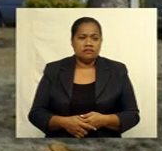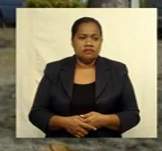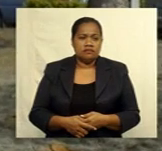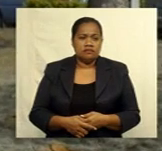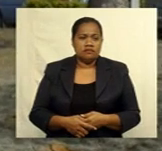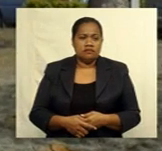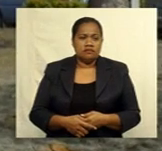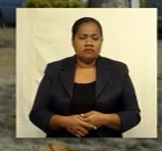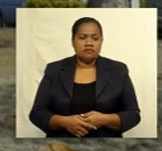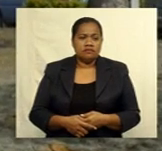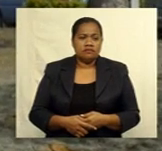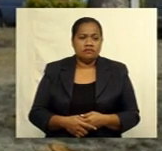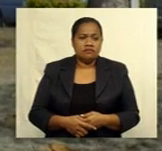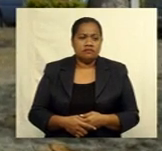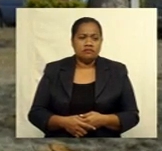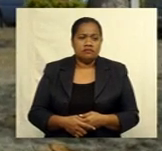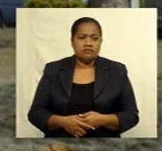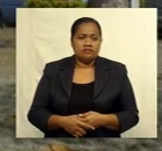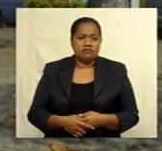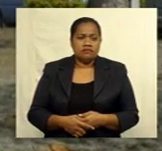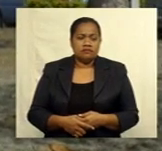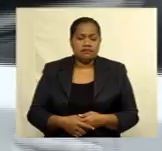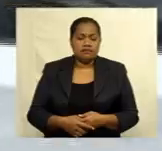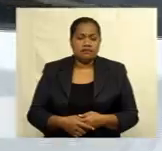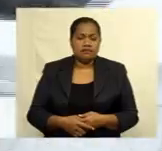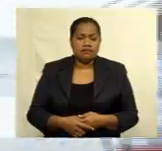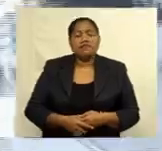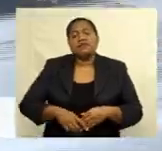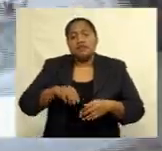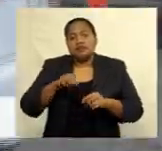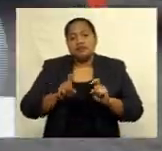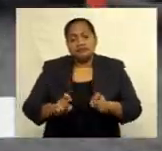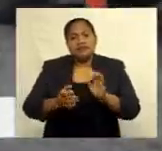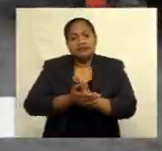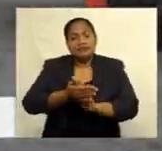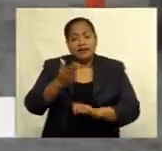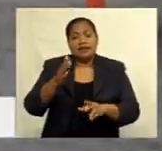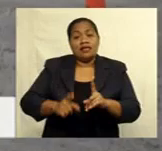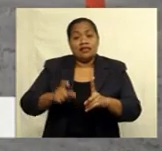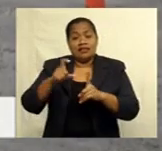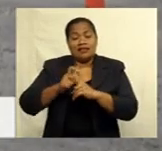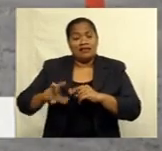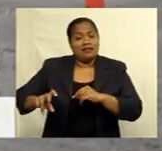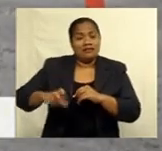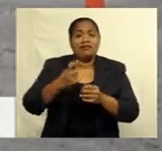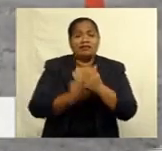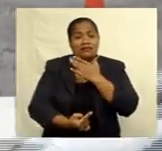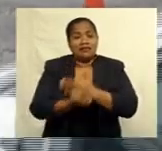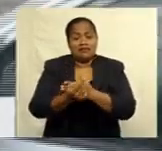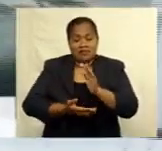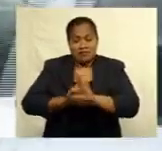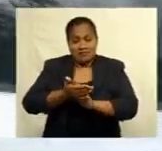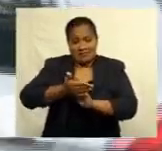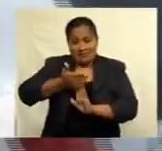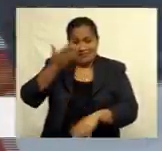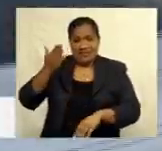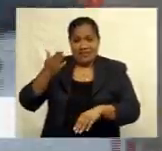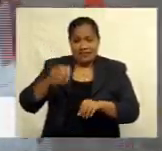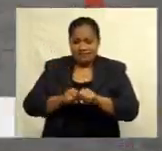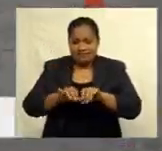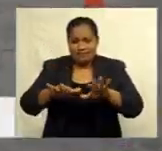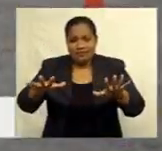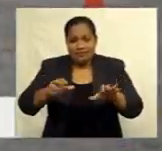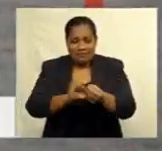Divisions remains extremely high. The Delta variant remains the most highly transmissible of the COVID-19